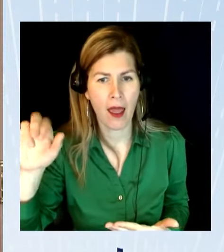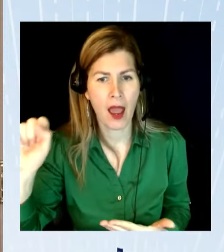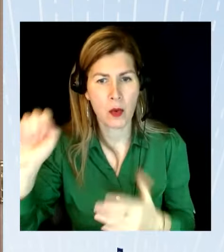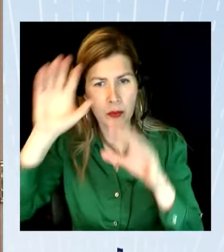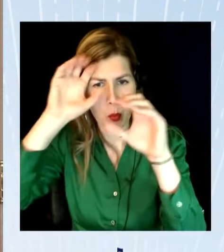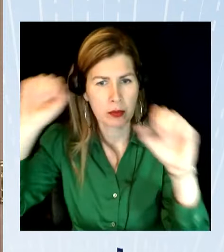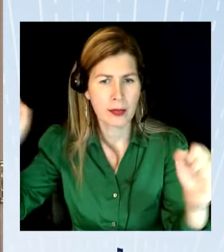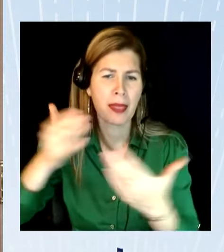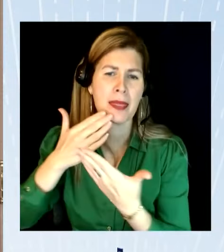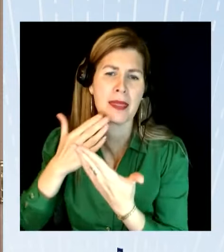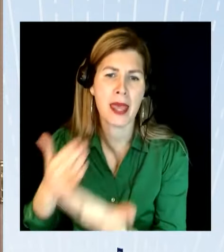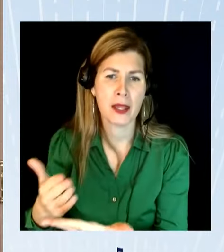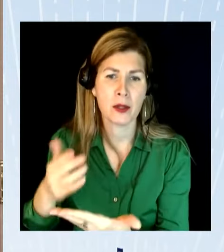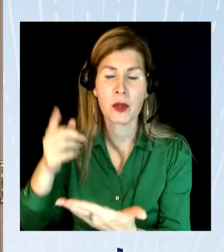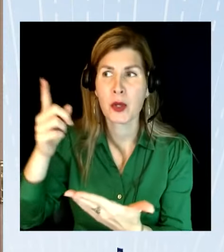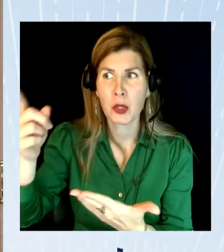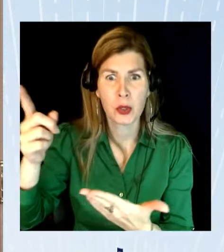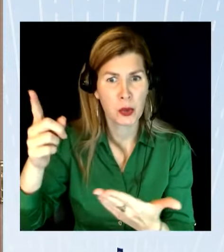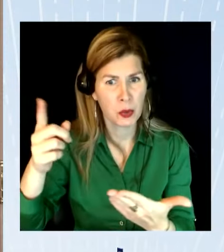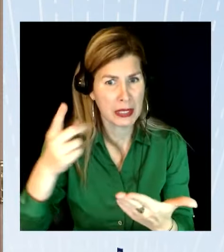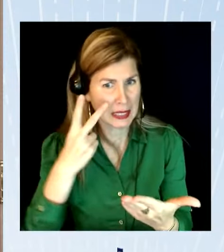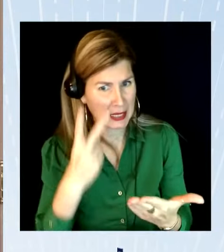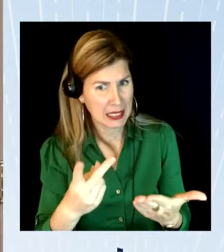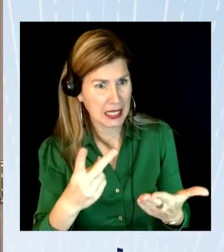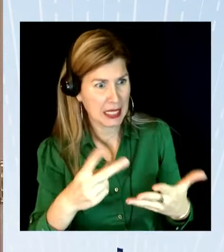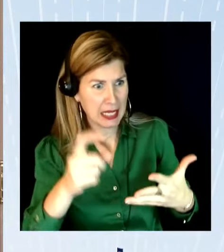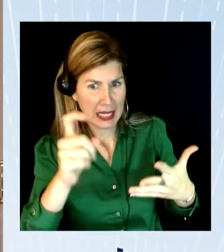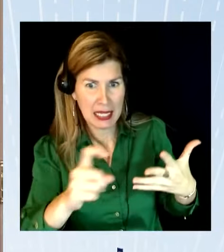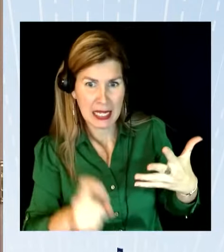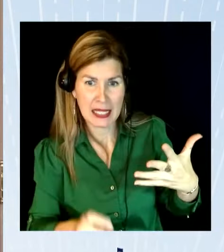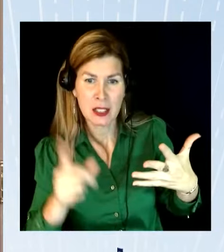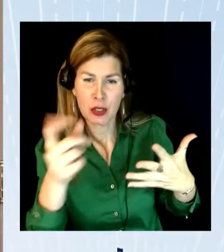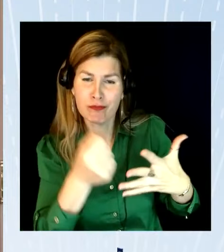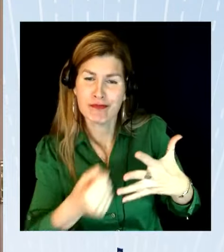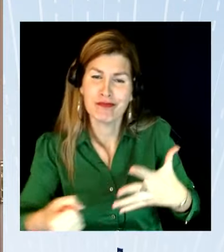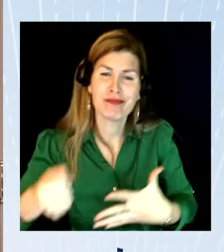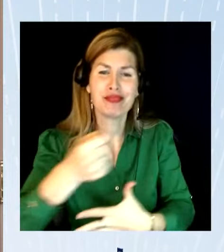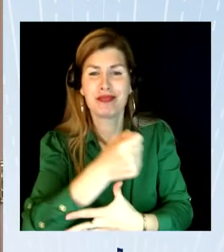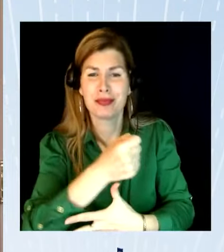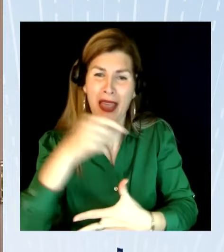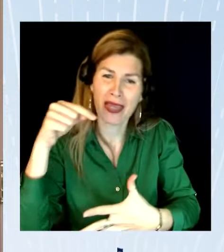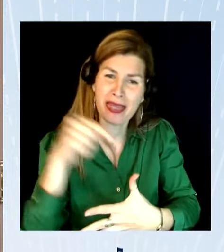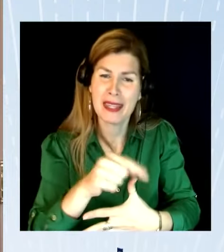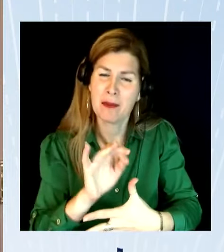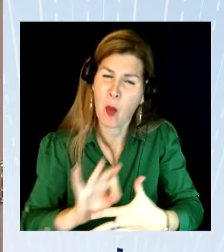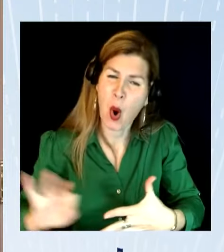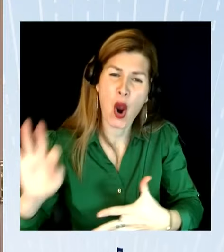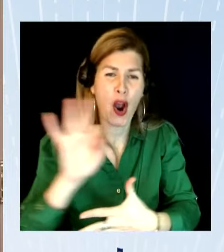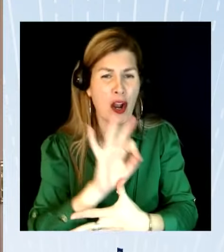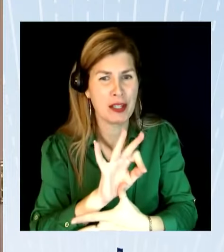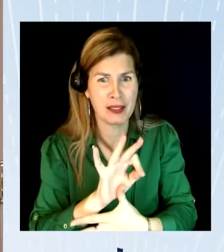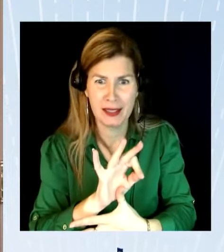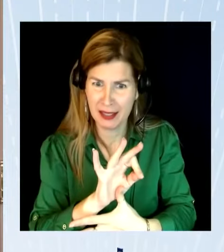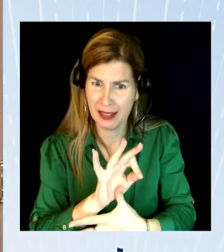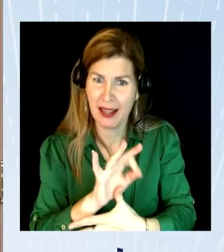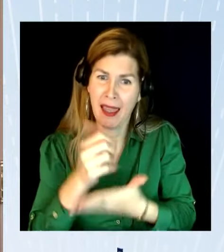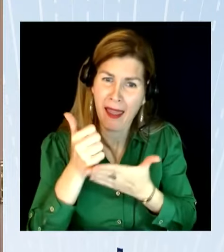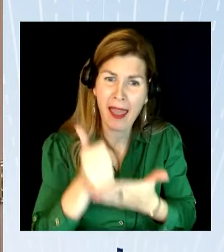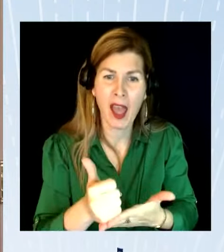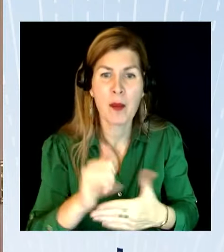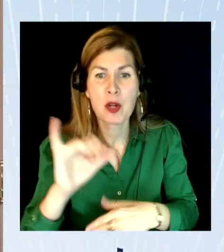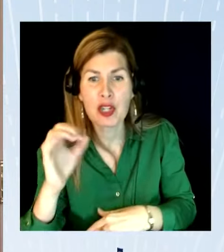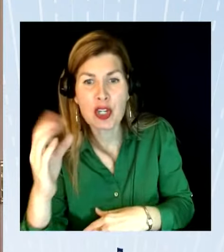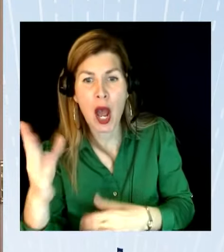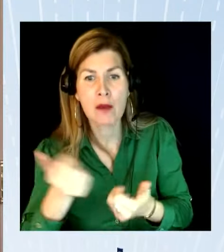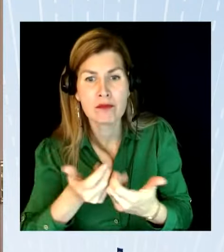prioritizing the needs through just transformational investments in job creation, in